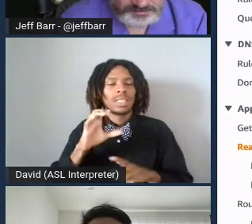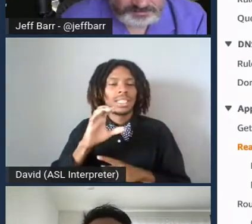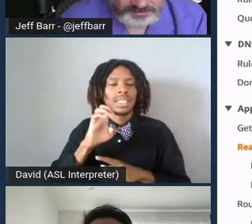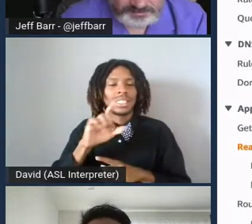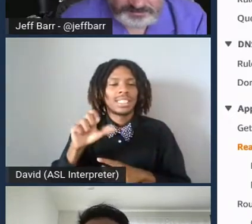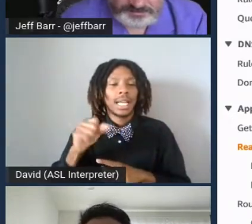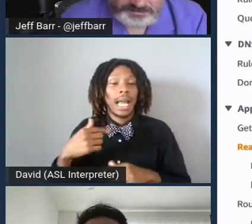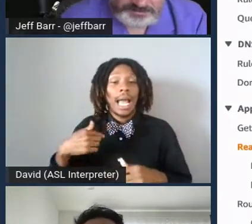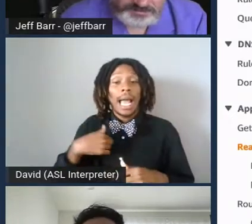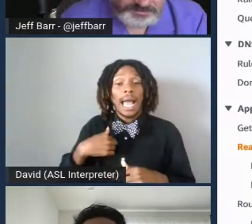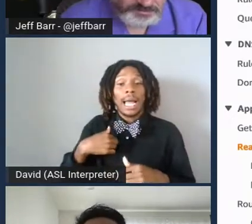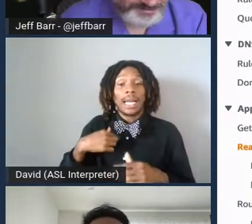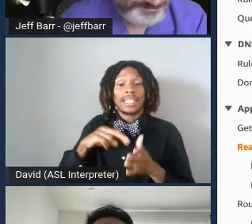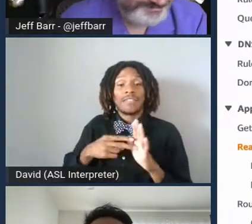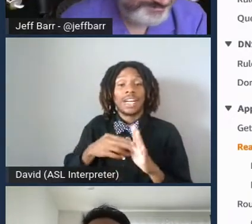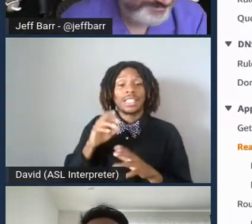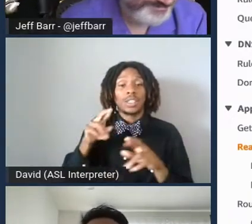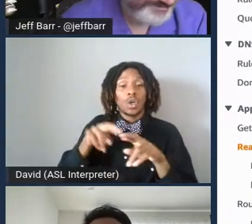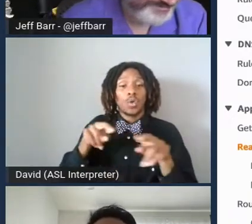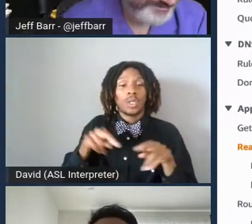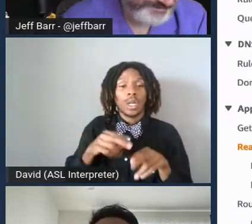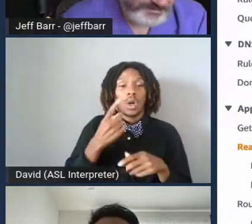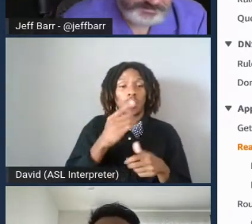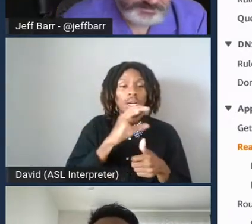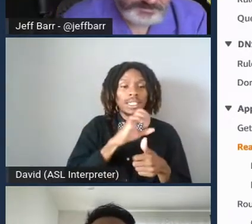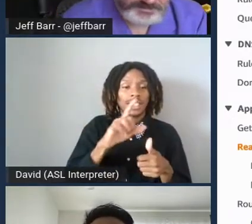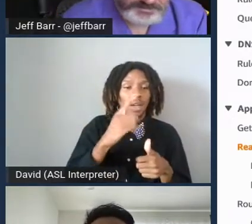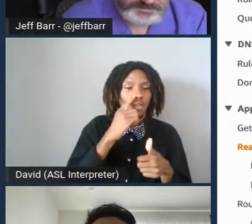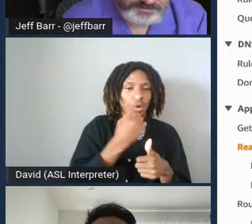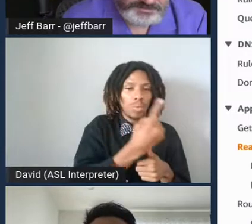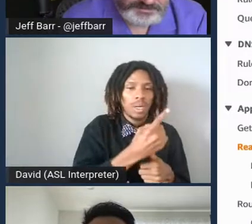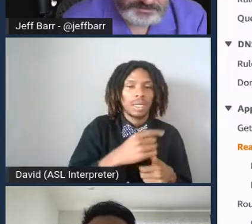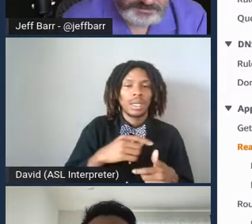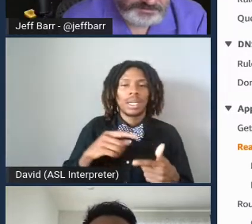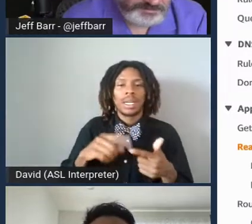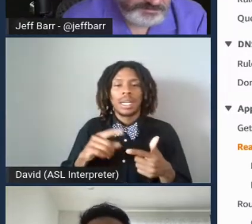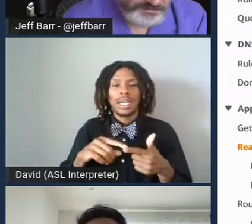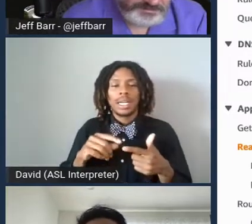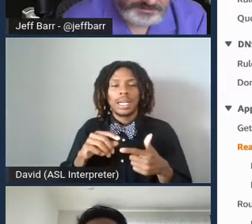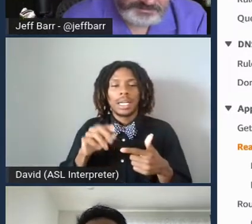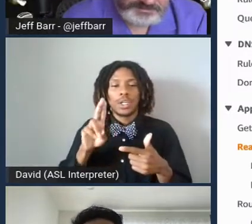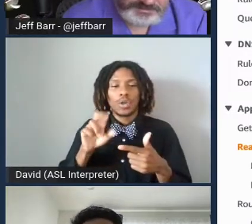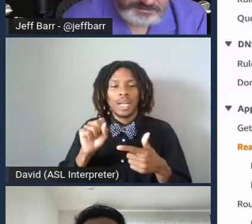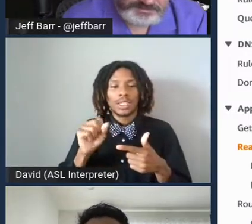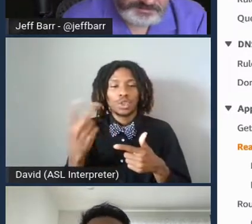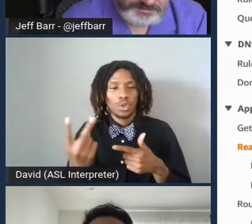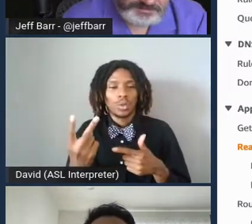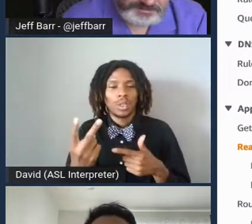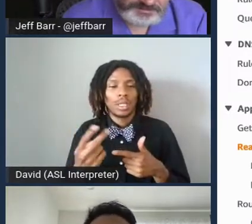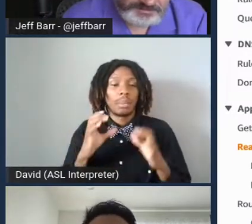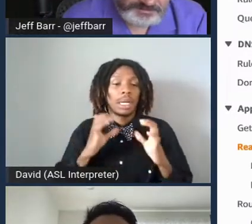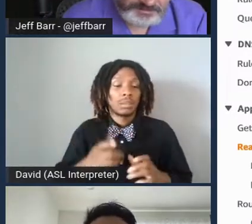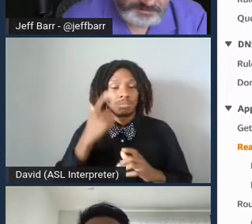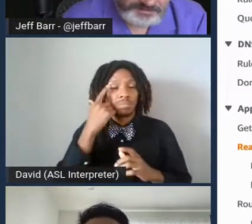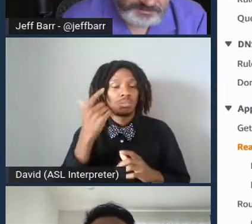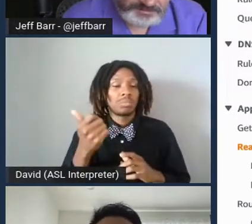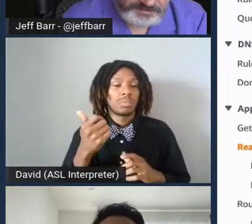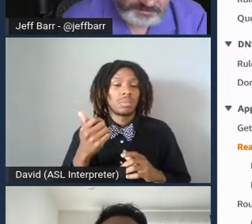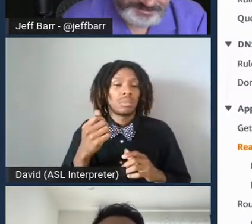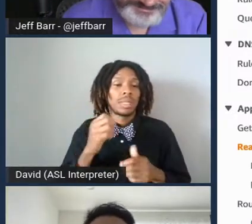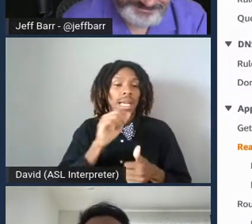define it as regions. So one cell for US East 1 and one cell for US West 2. But customers can define it in